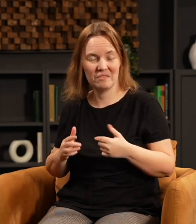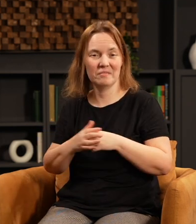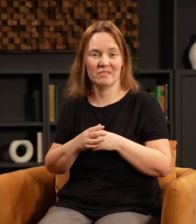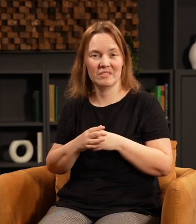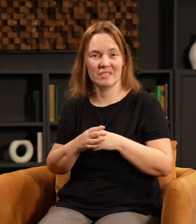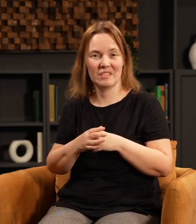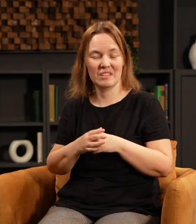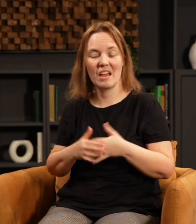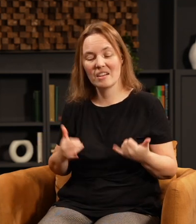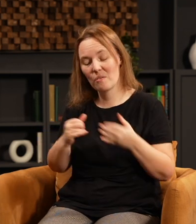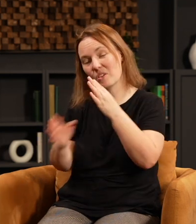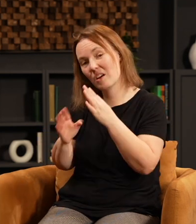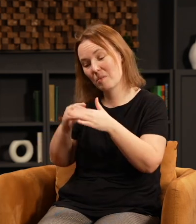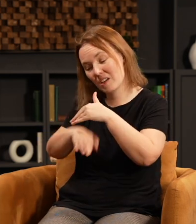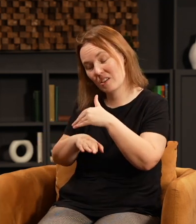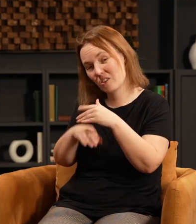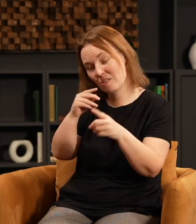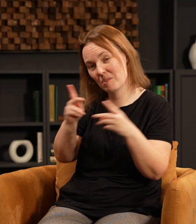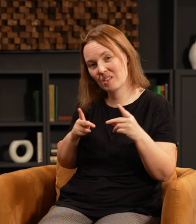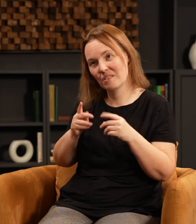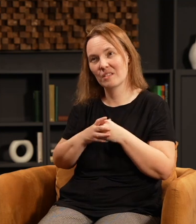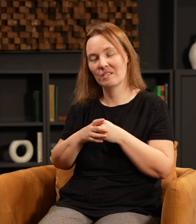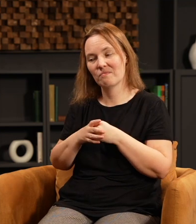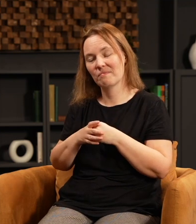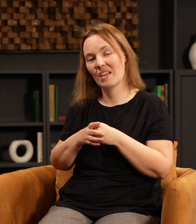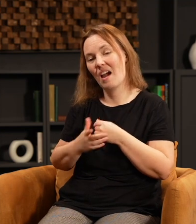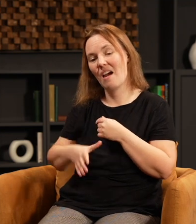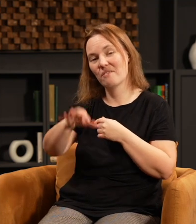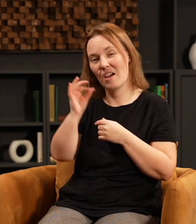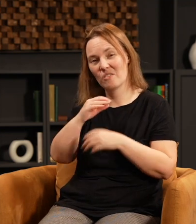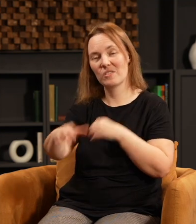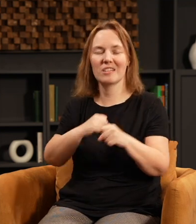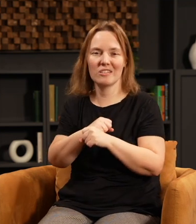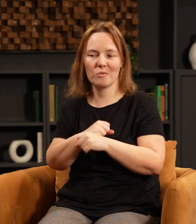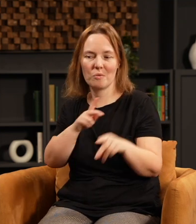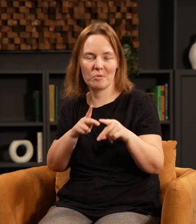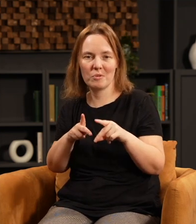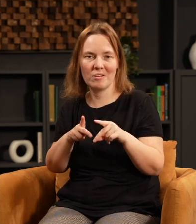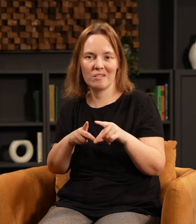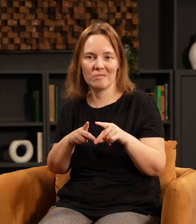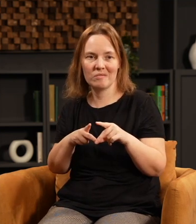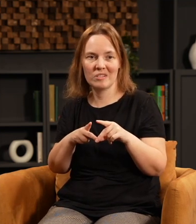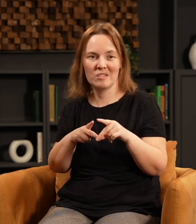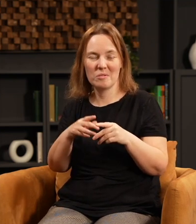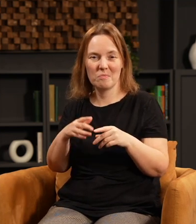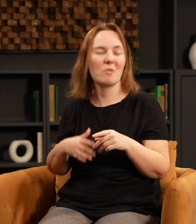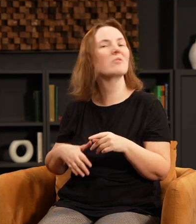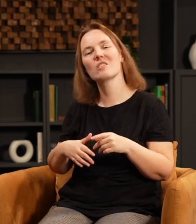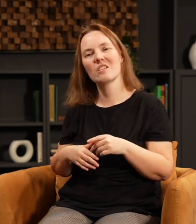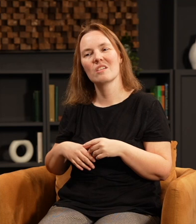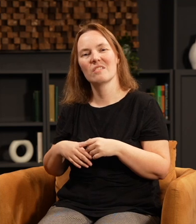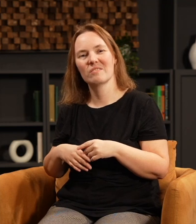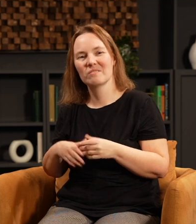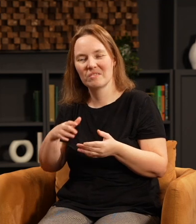us. Now, we talk about the entry point. Usually I've found over the years that where people are most susceptible to demonic manipulations